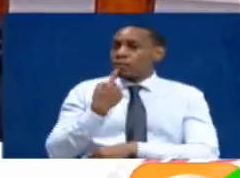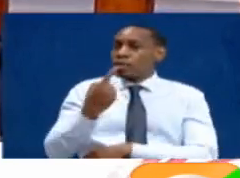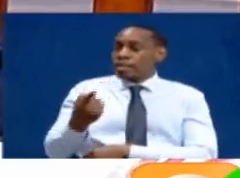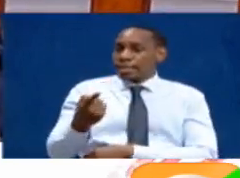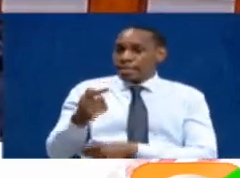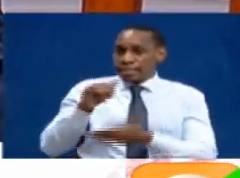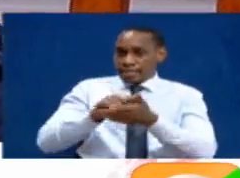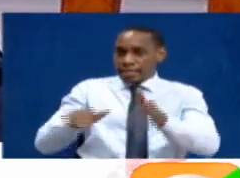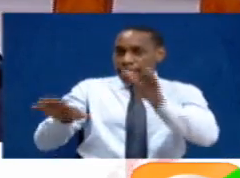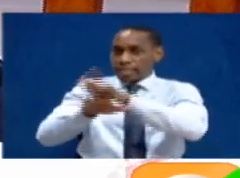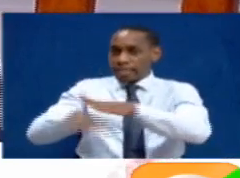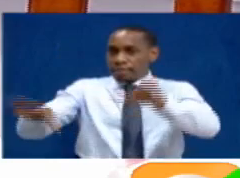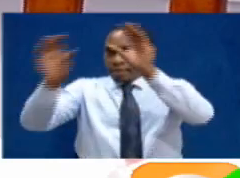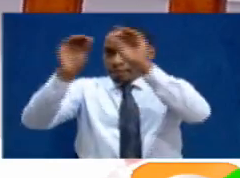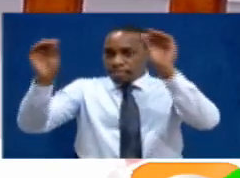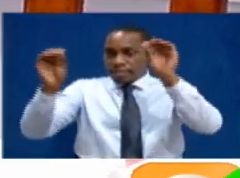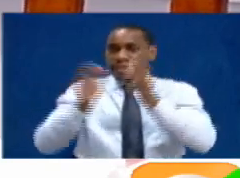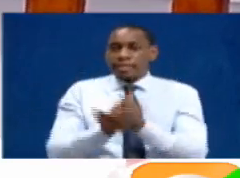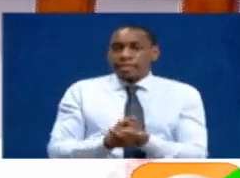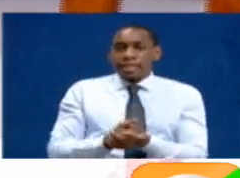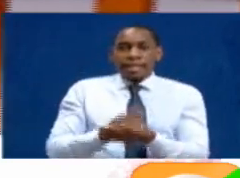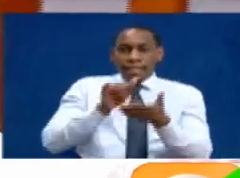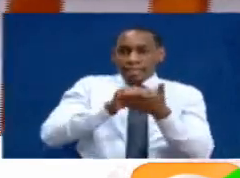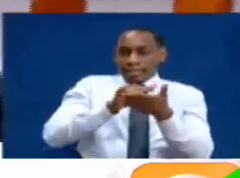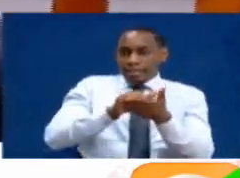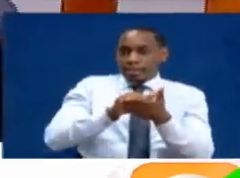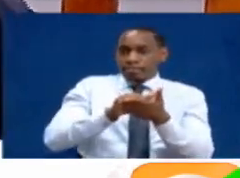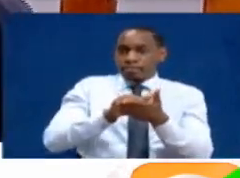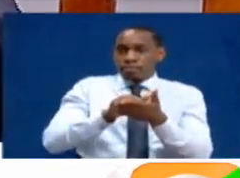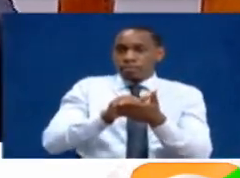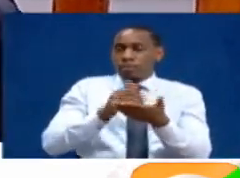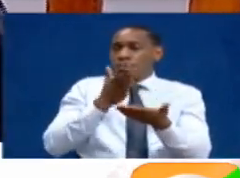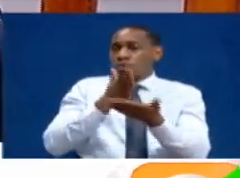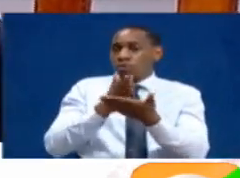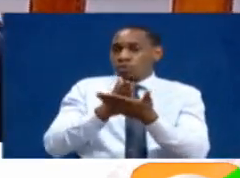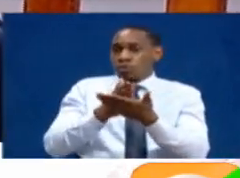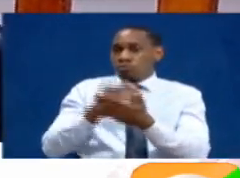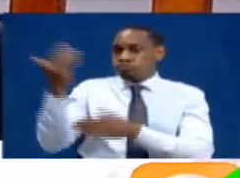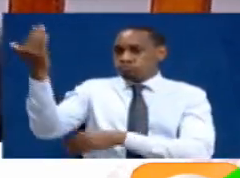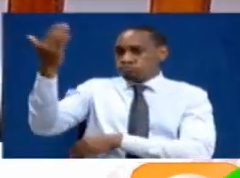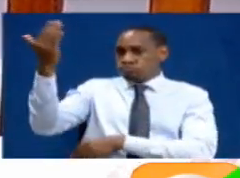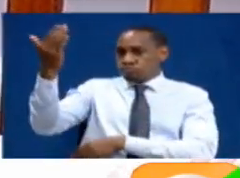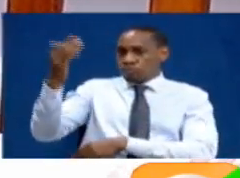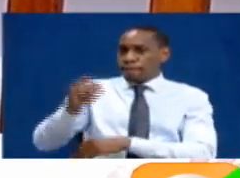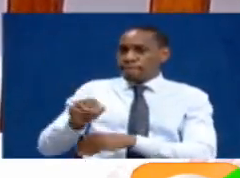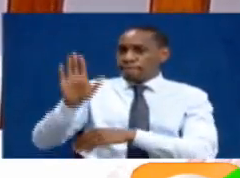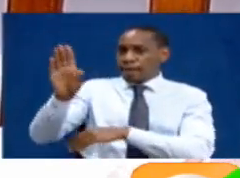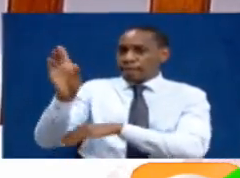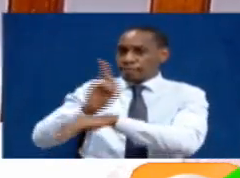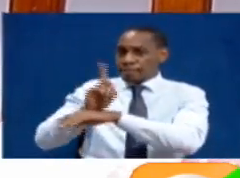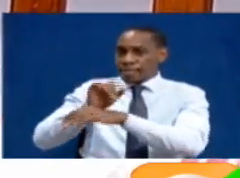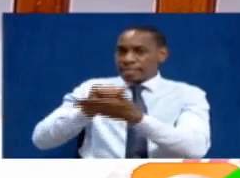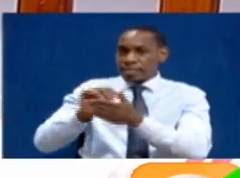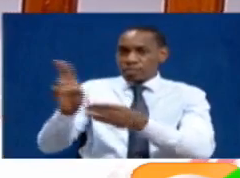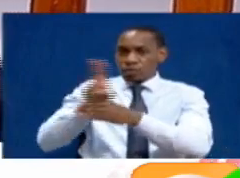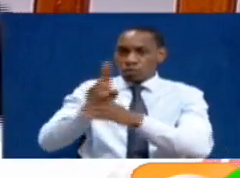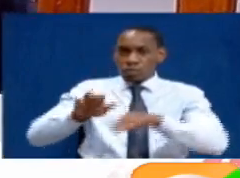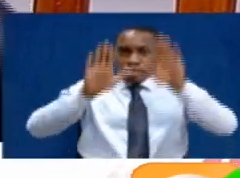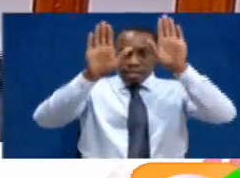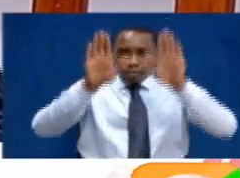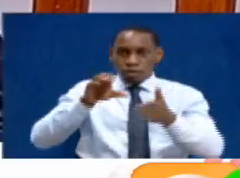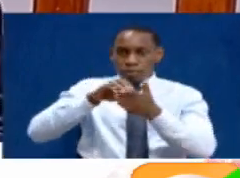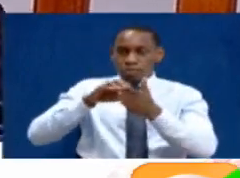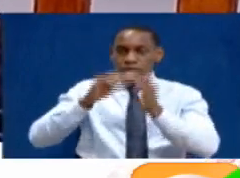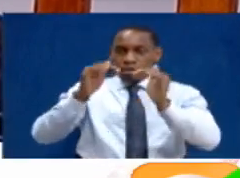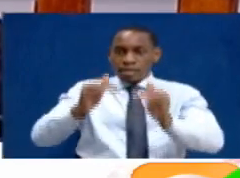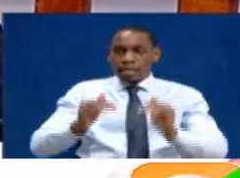as a deputy president or as a vice president, he would have given him a lecture of 5 minutes how he can use that important position to